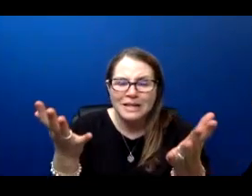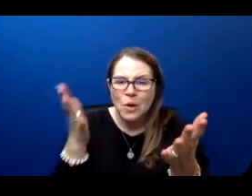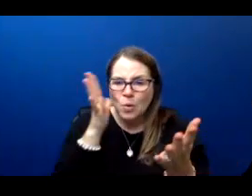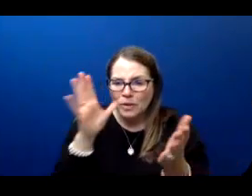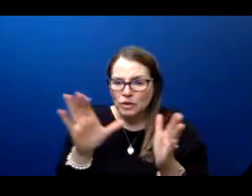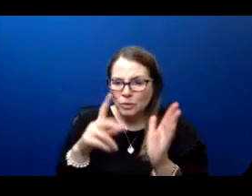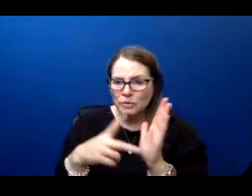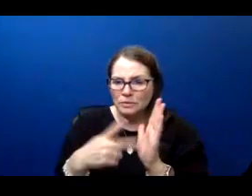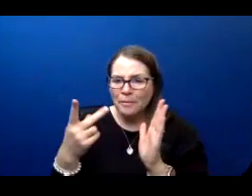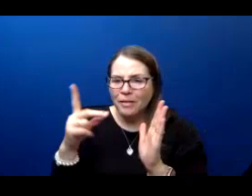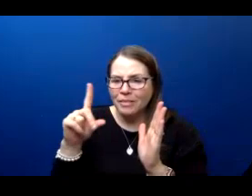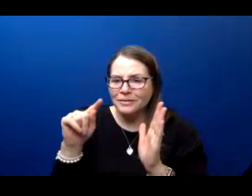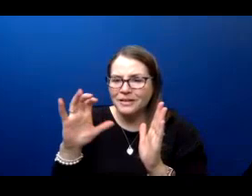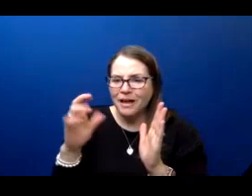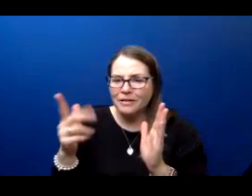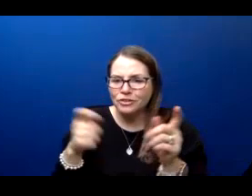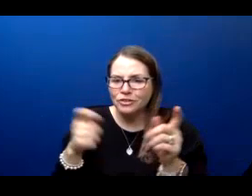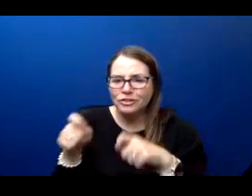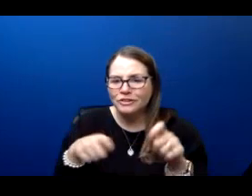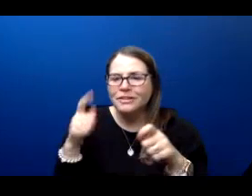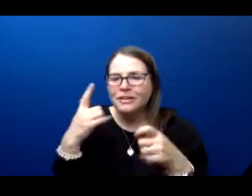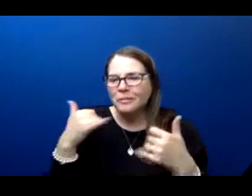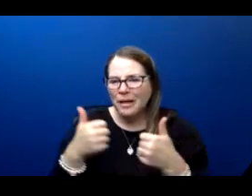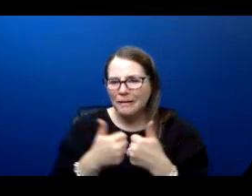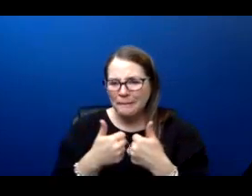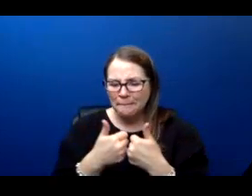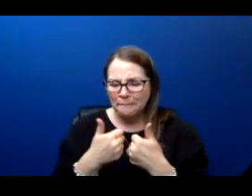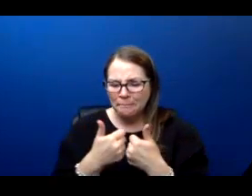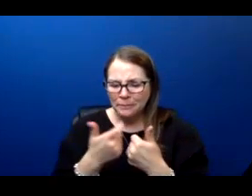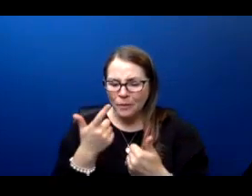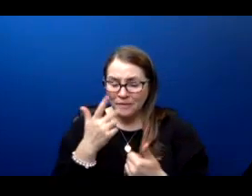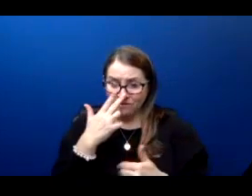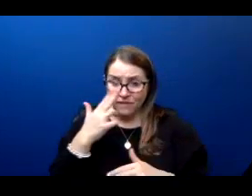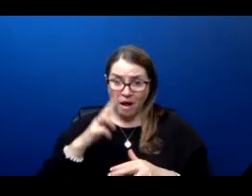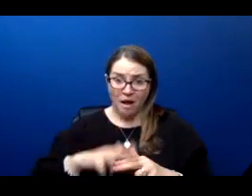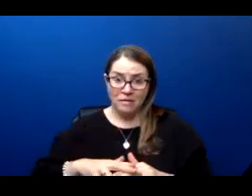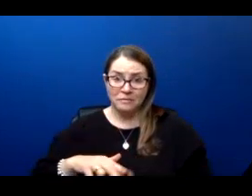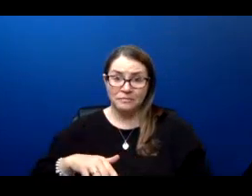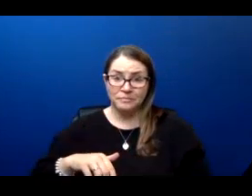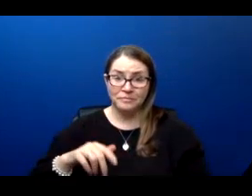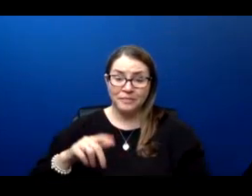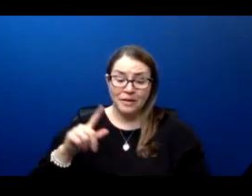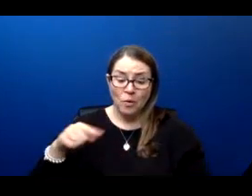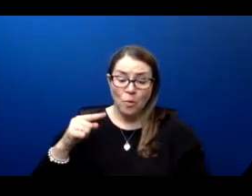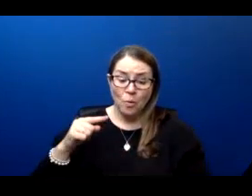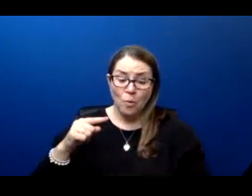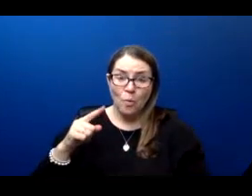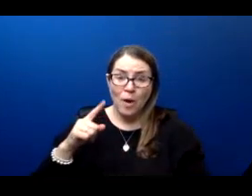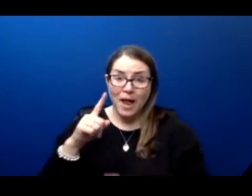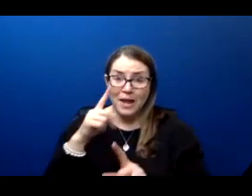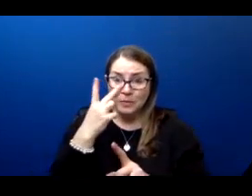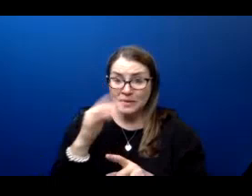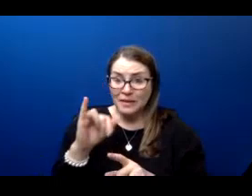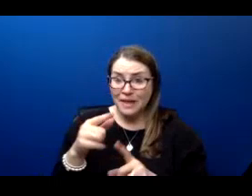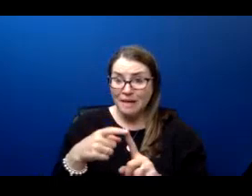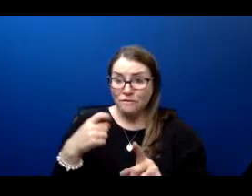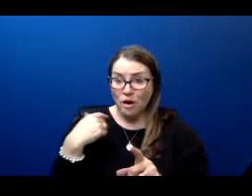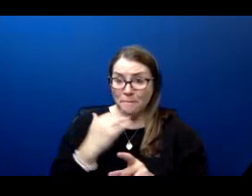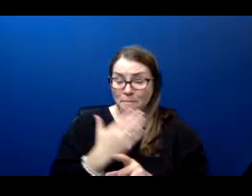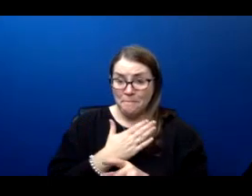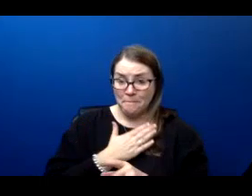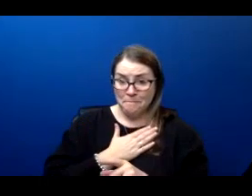Dutch. So we're going to have fun that day. So when activities like this hit your inbox from me or my team, it's